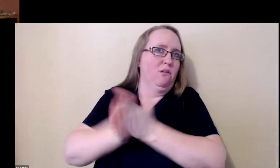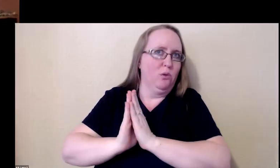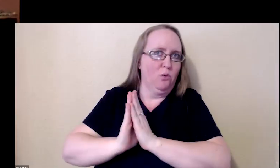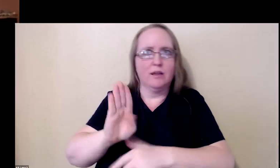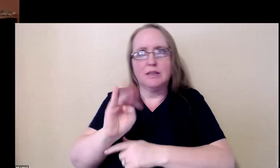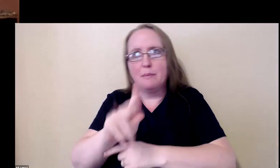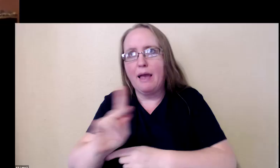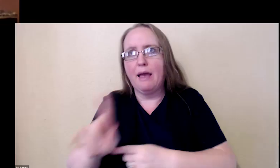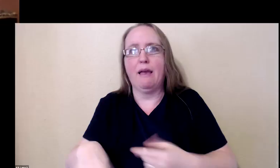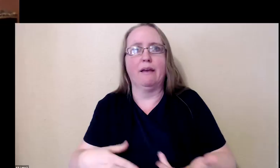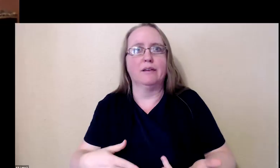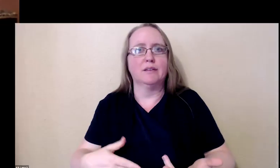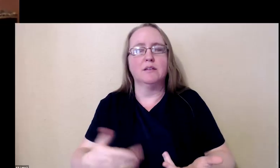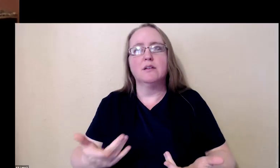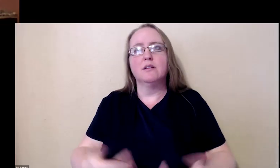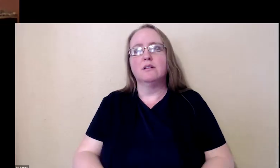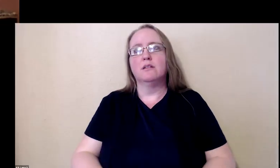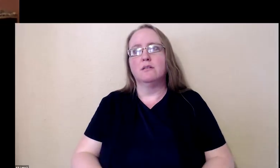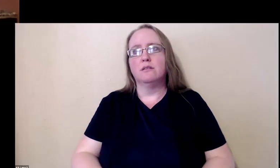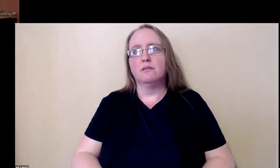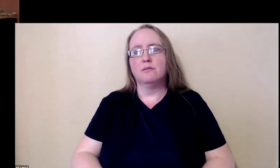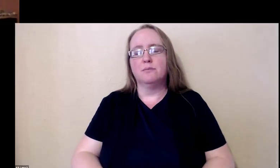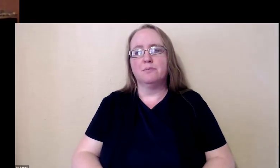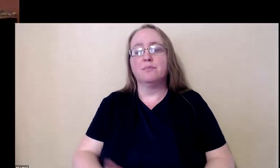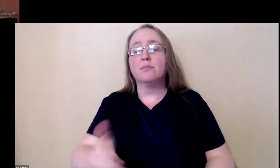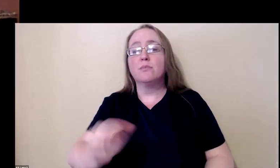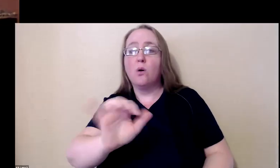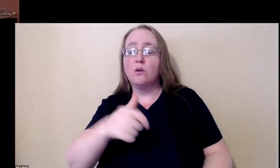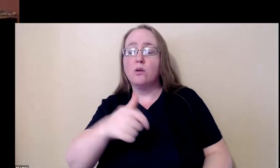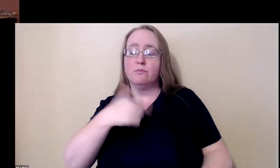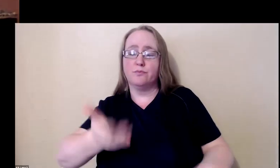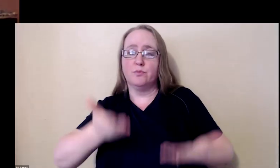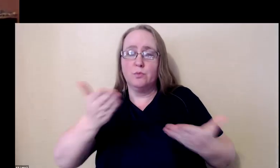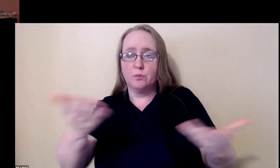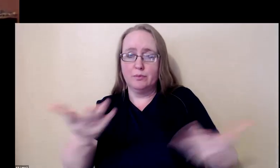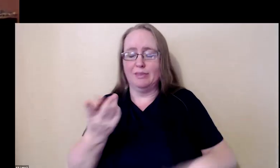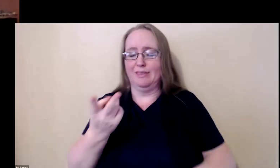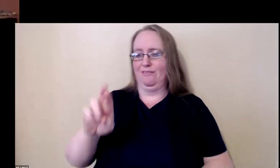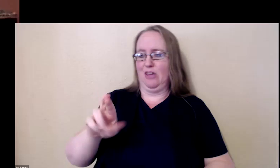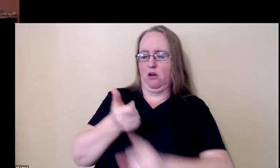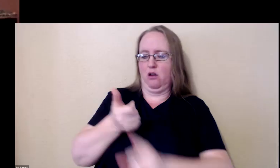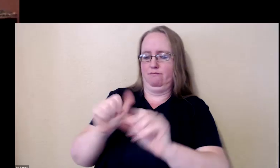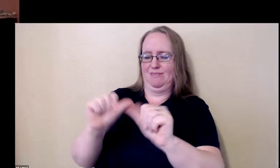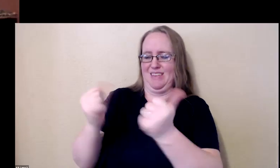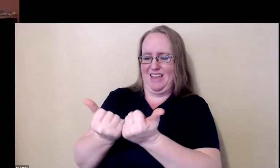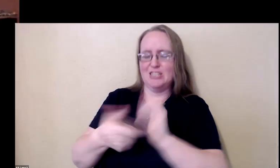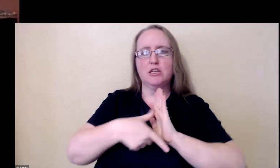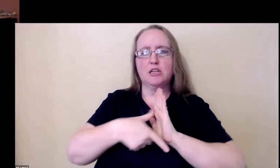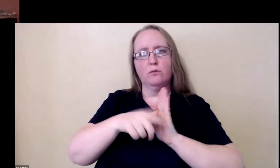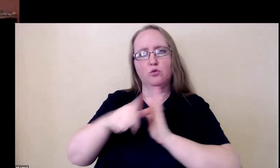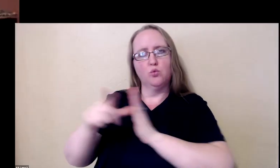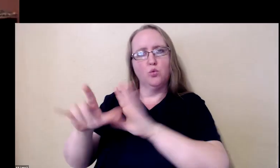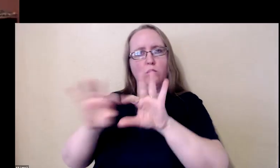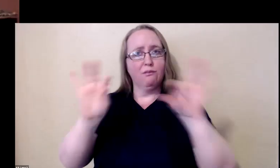banks. Additionally, I would recommend that VR as an agency reviews these forms and